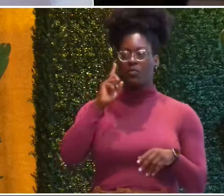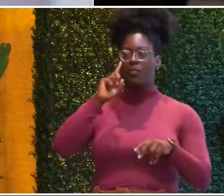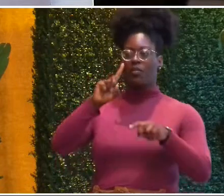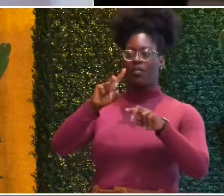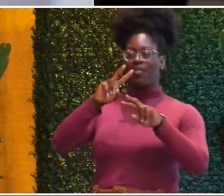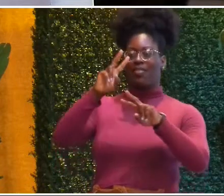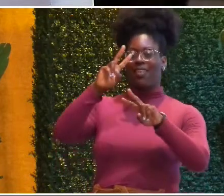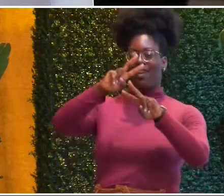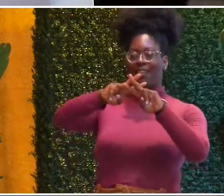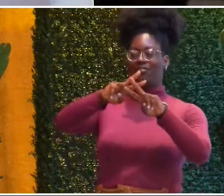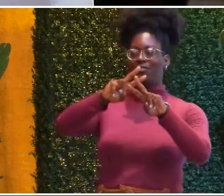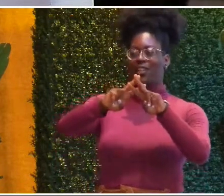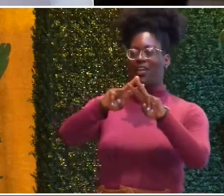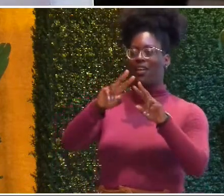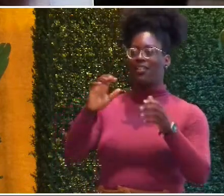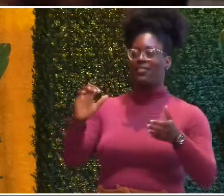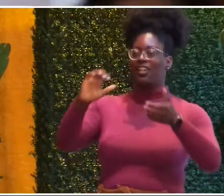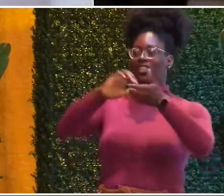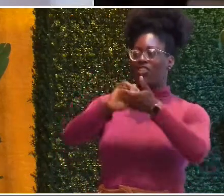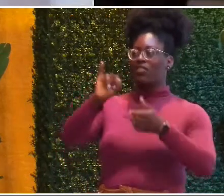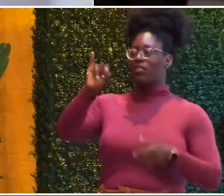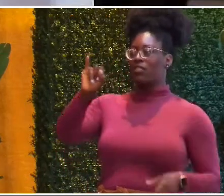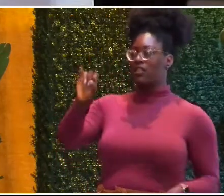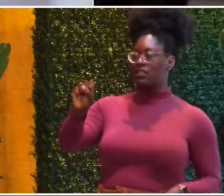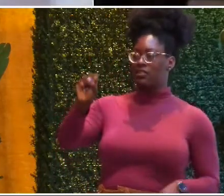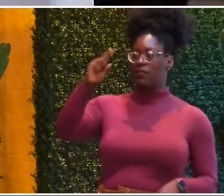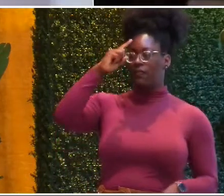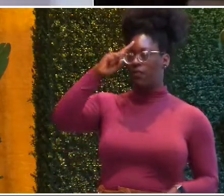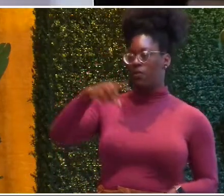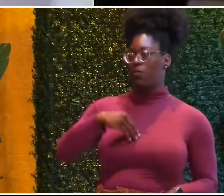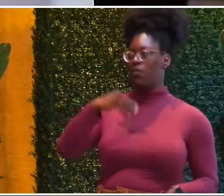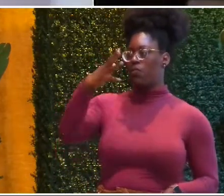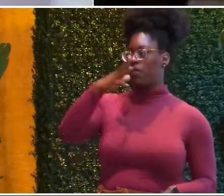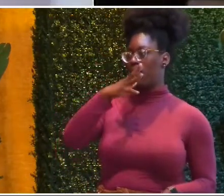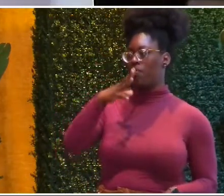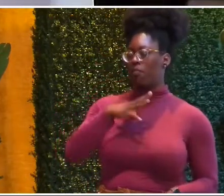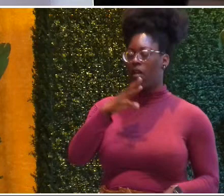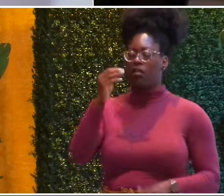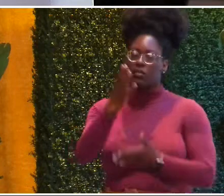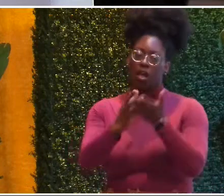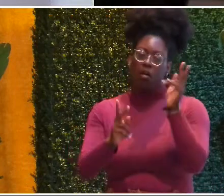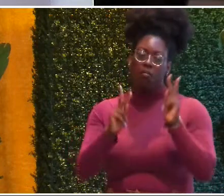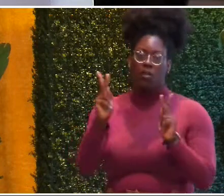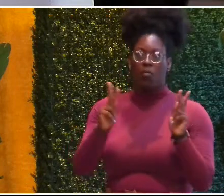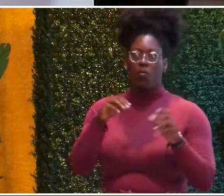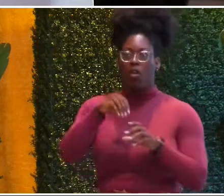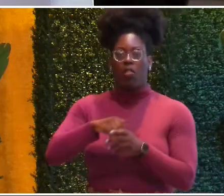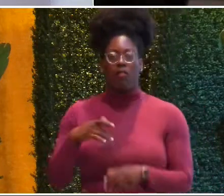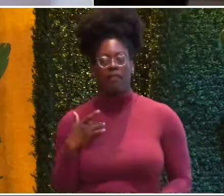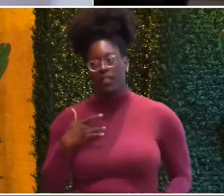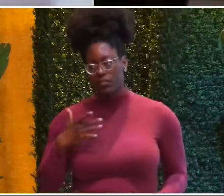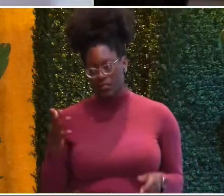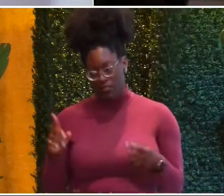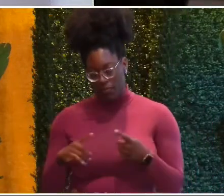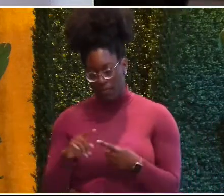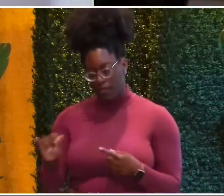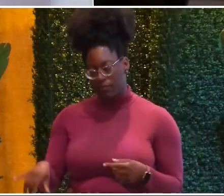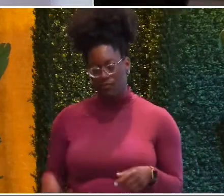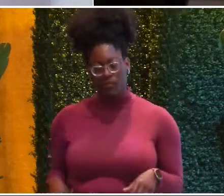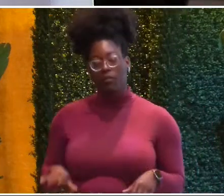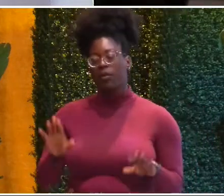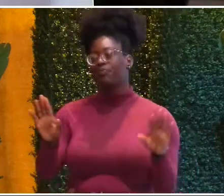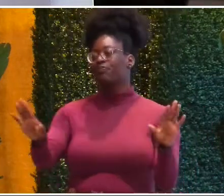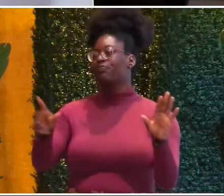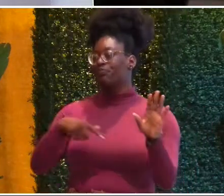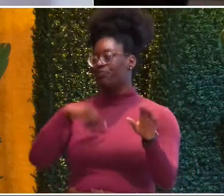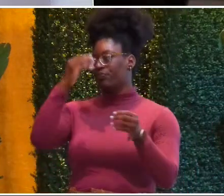White Women, and it made some people in their feelings, including some of your favorite 80s white actors. It was great. Here's the thing. I